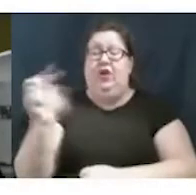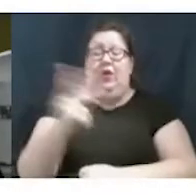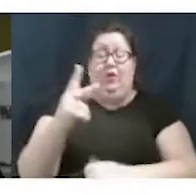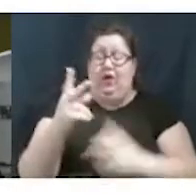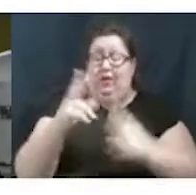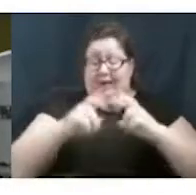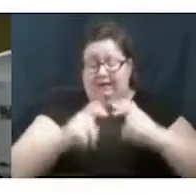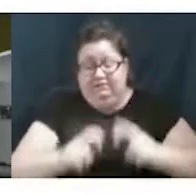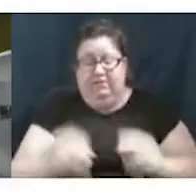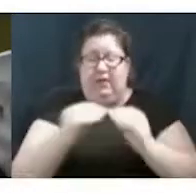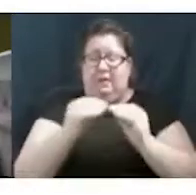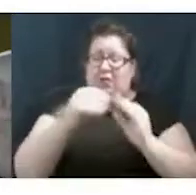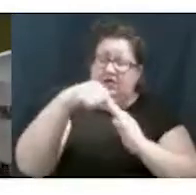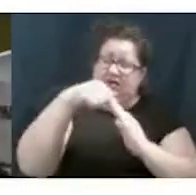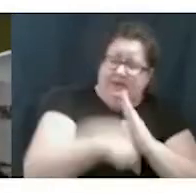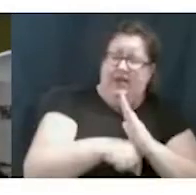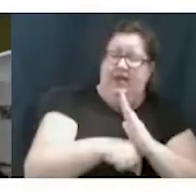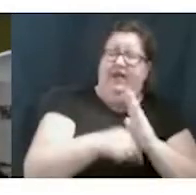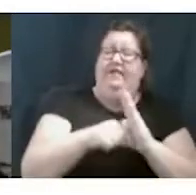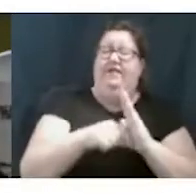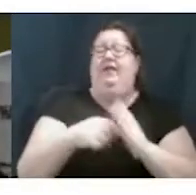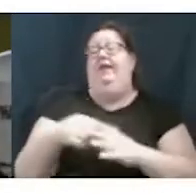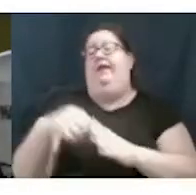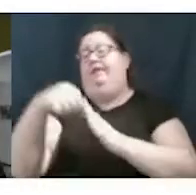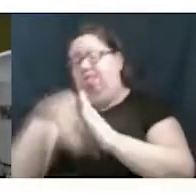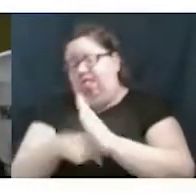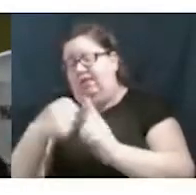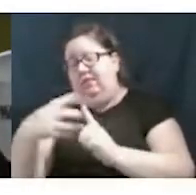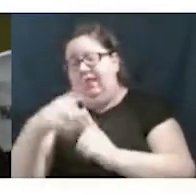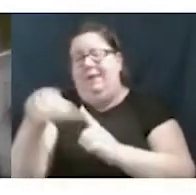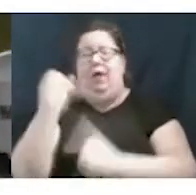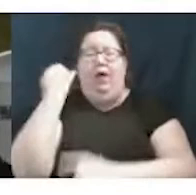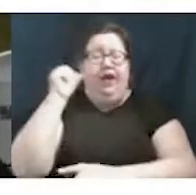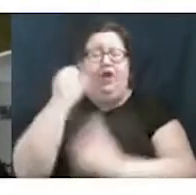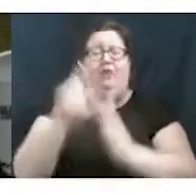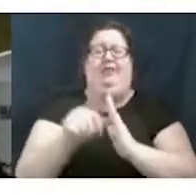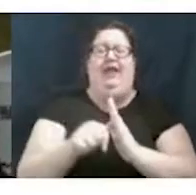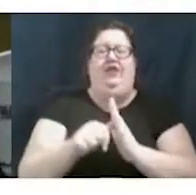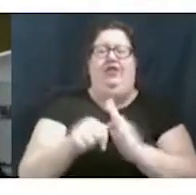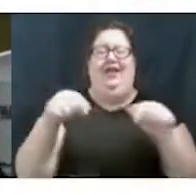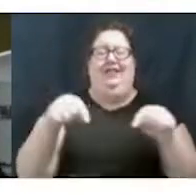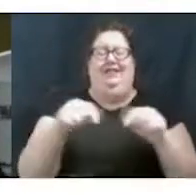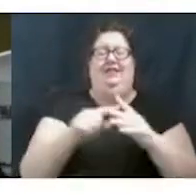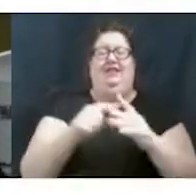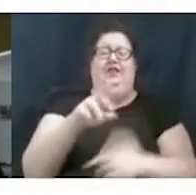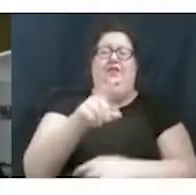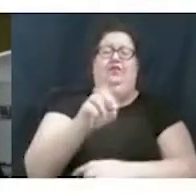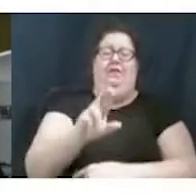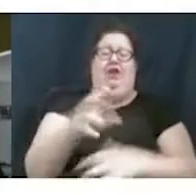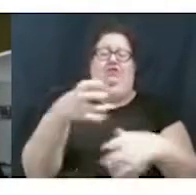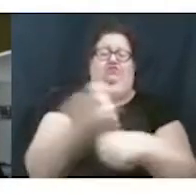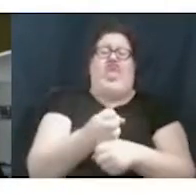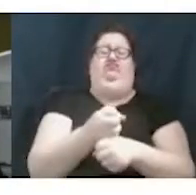do a much deeper dive on audio. This is the Premiere in a nutshell type